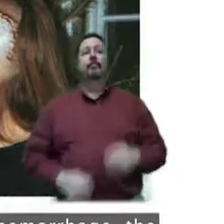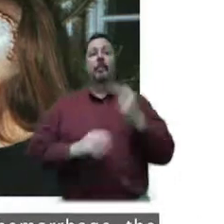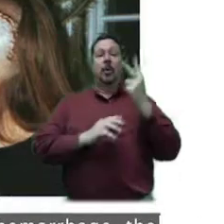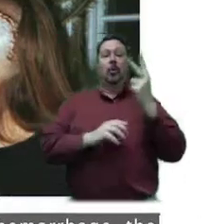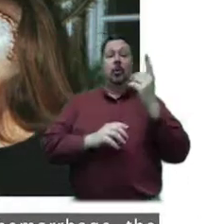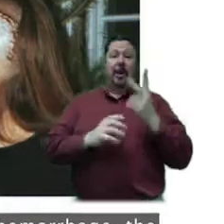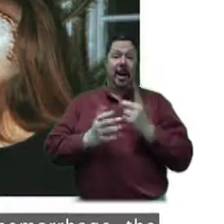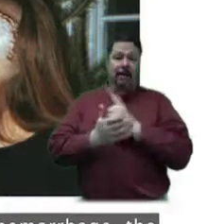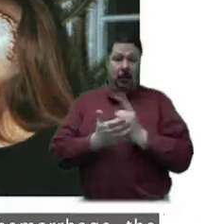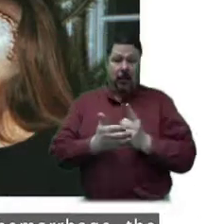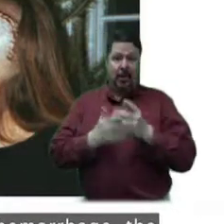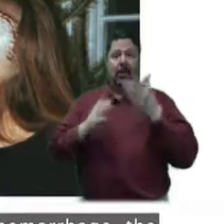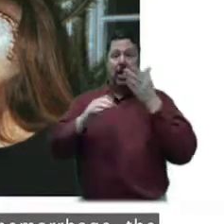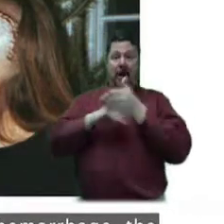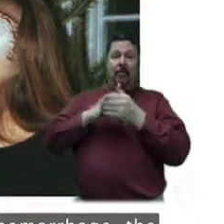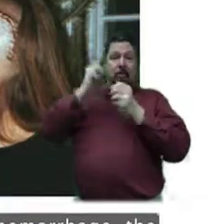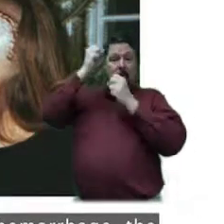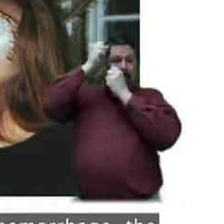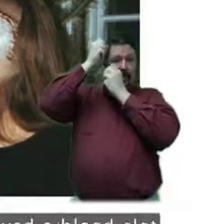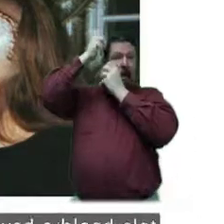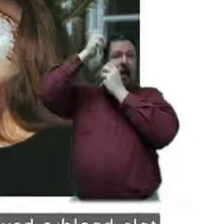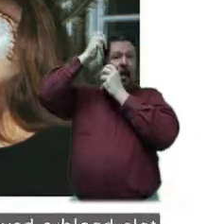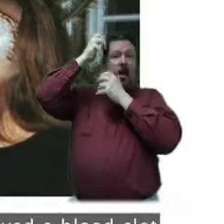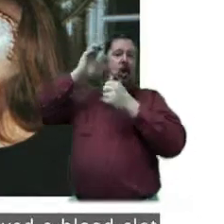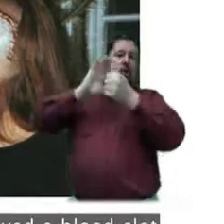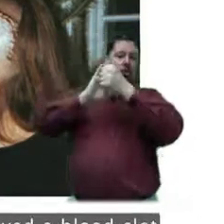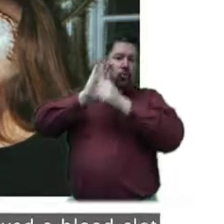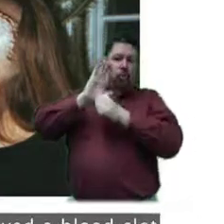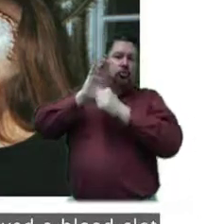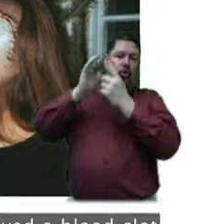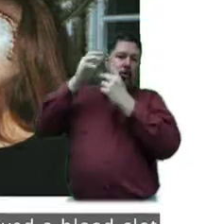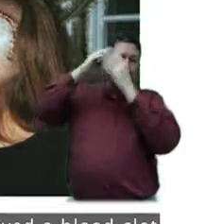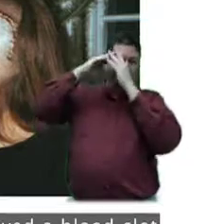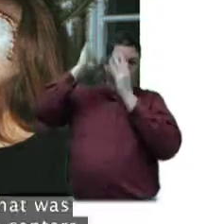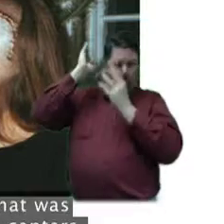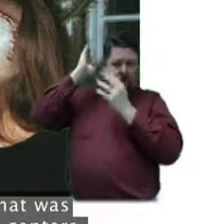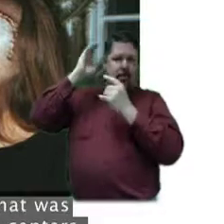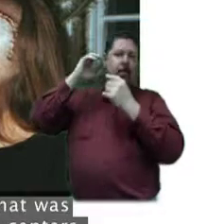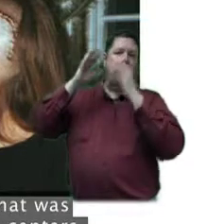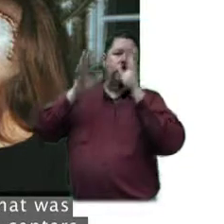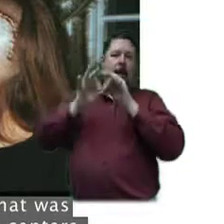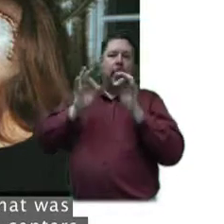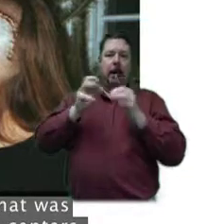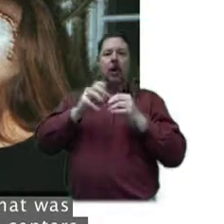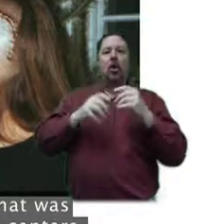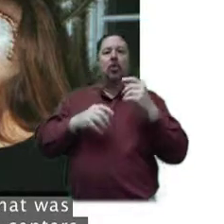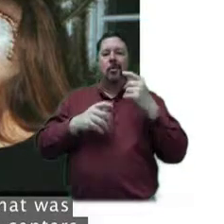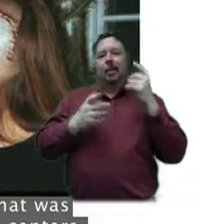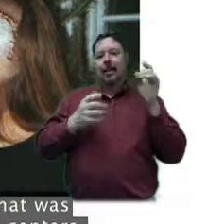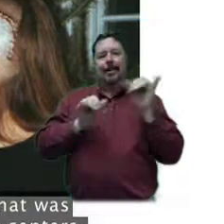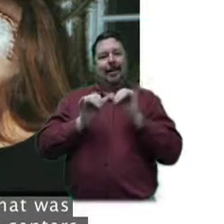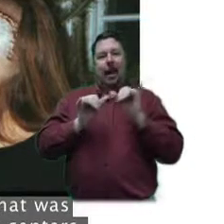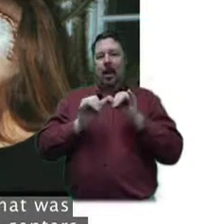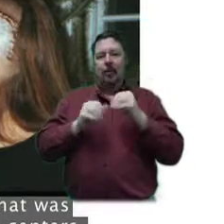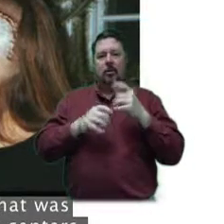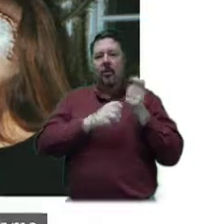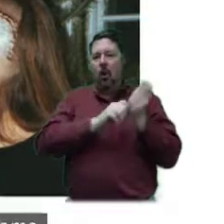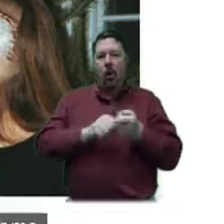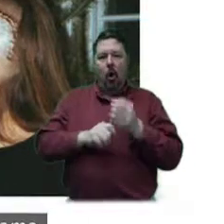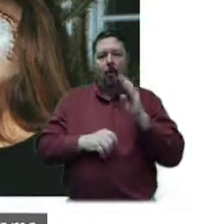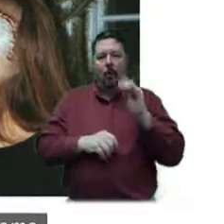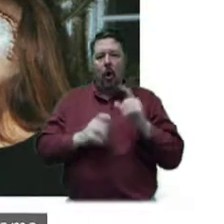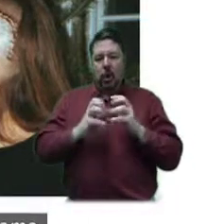2.5 weeks after the hemorrhage, the surgeons went in and they removed a blood clot the size of a golf ball that was pushing on my